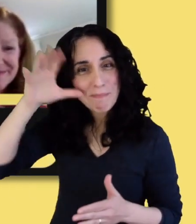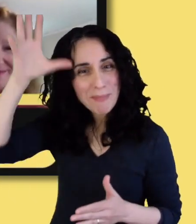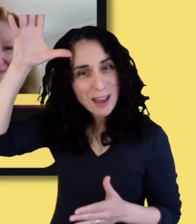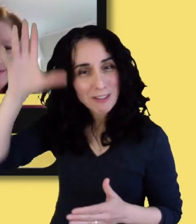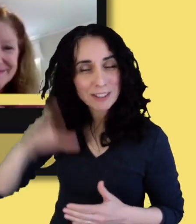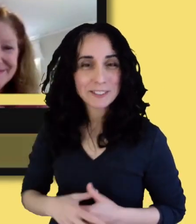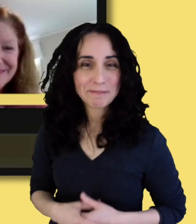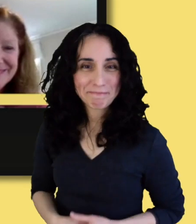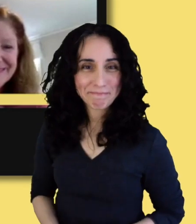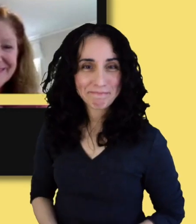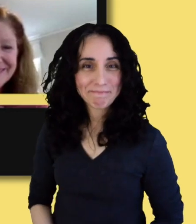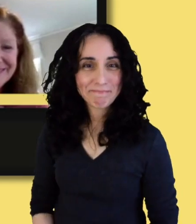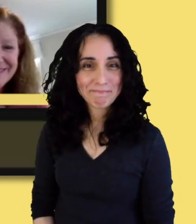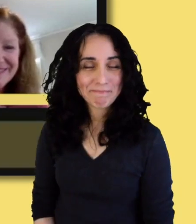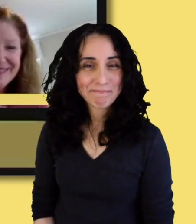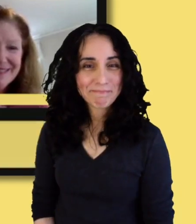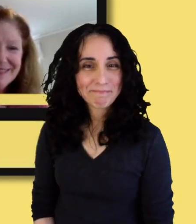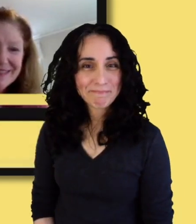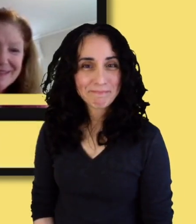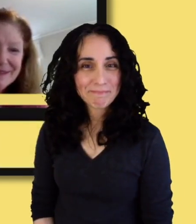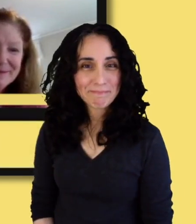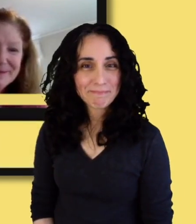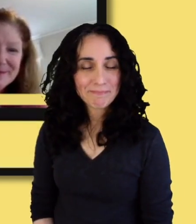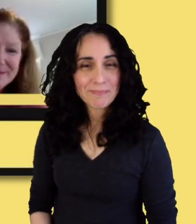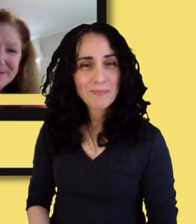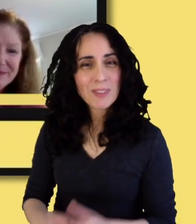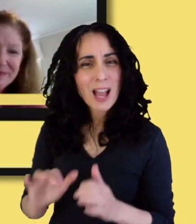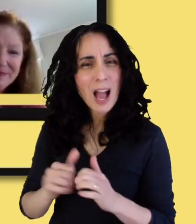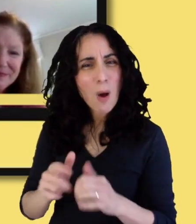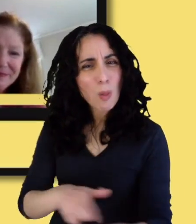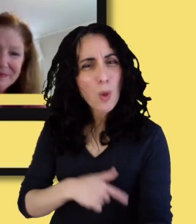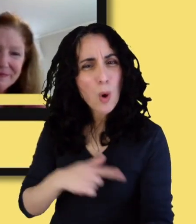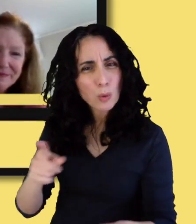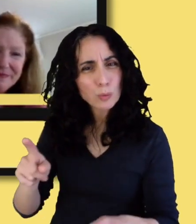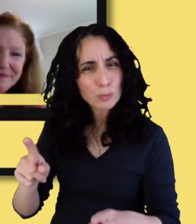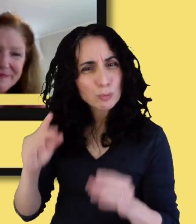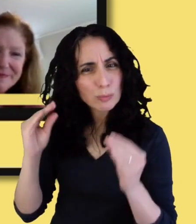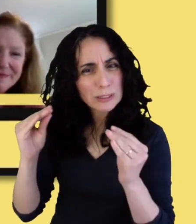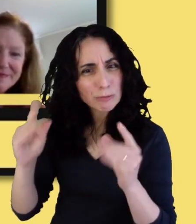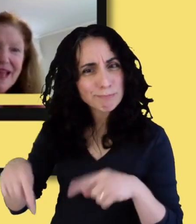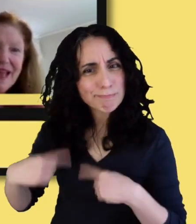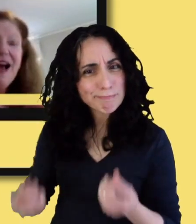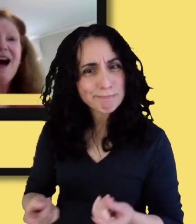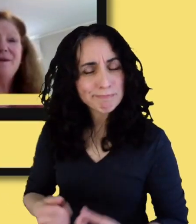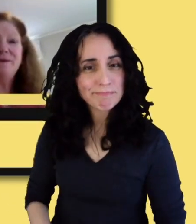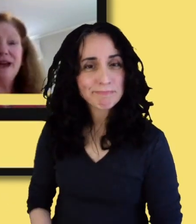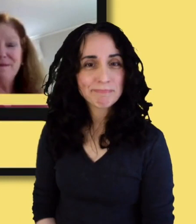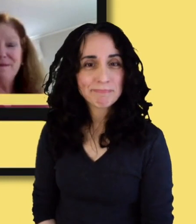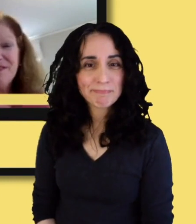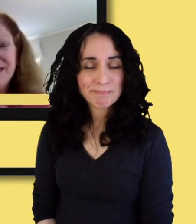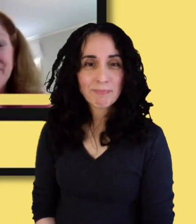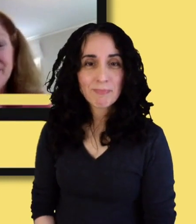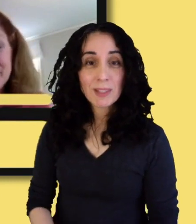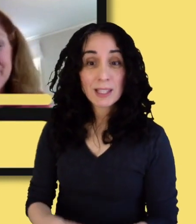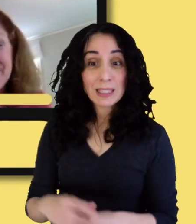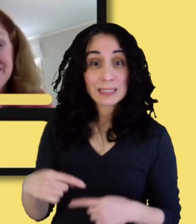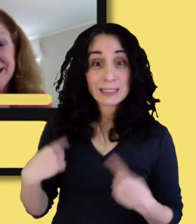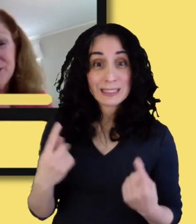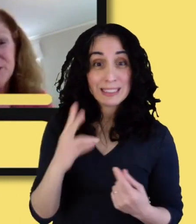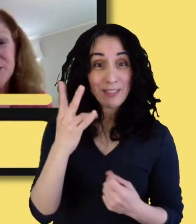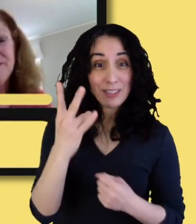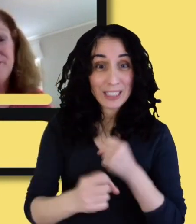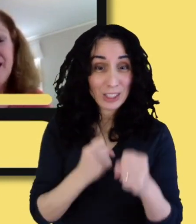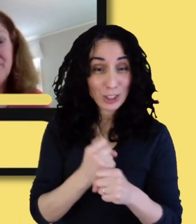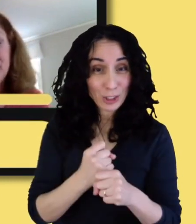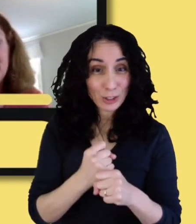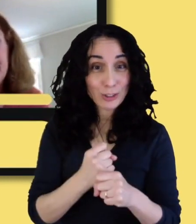That's awesome. And how long have you been teaching for? I'm 17 years as a